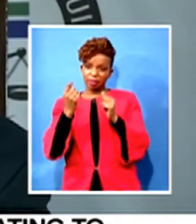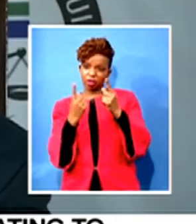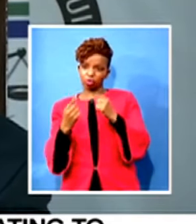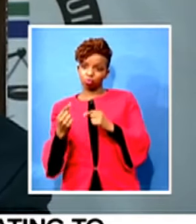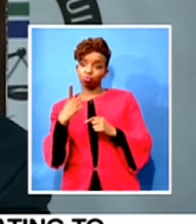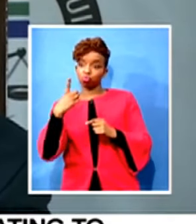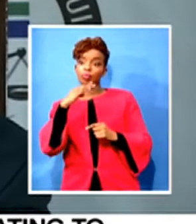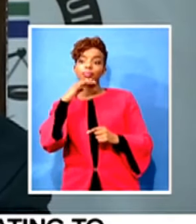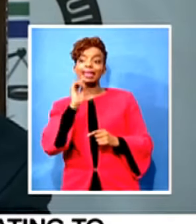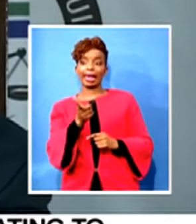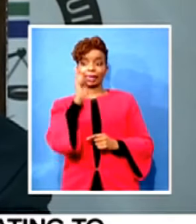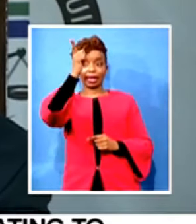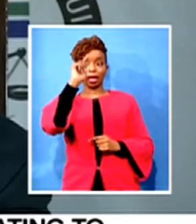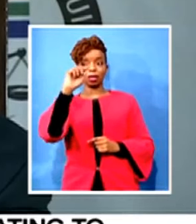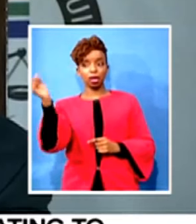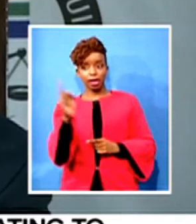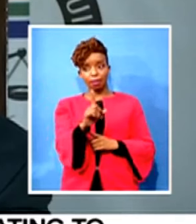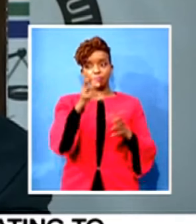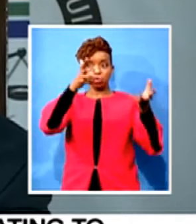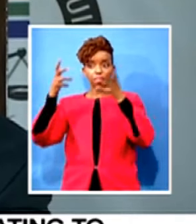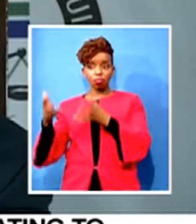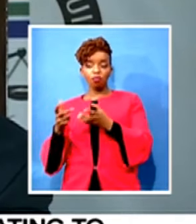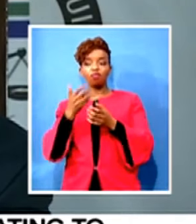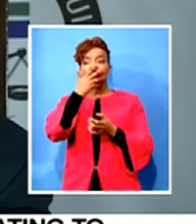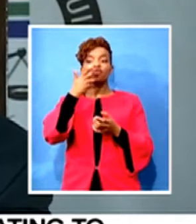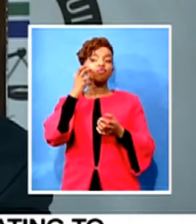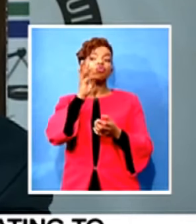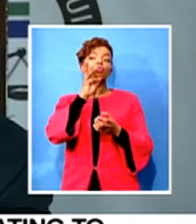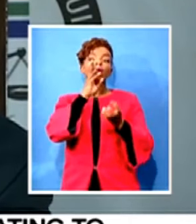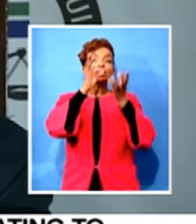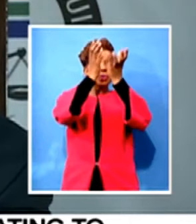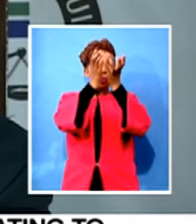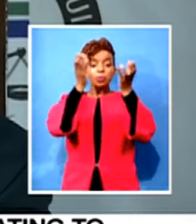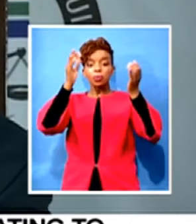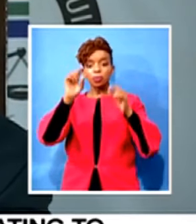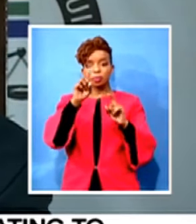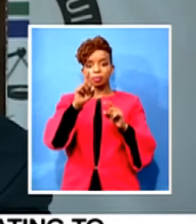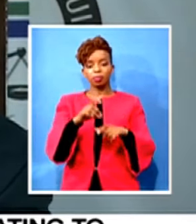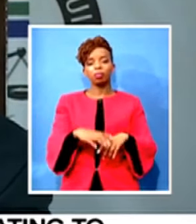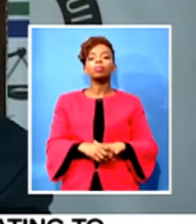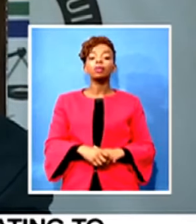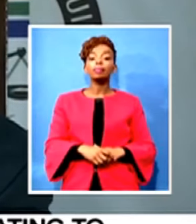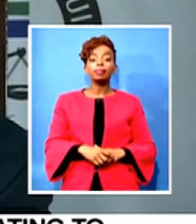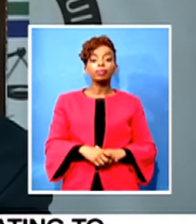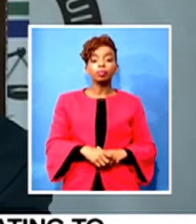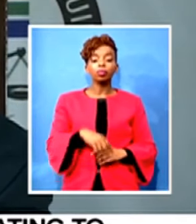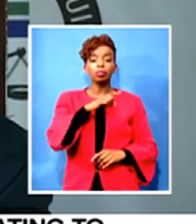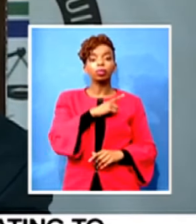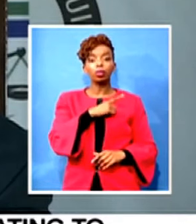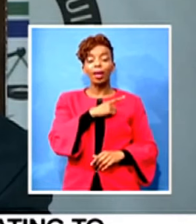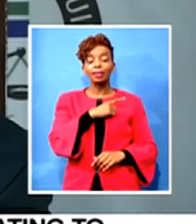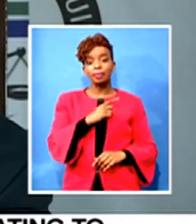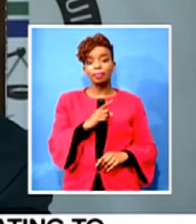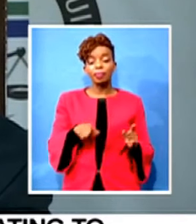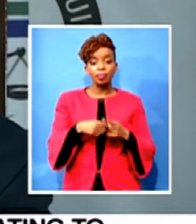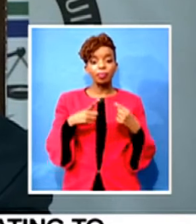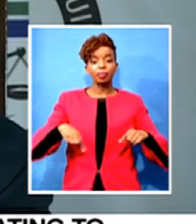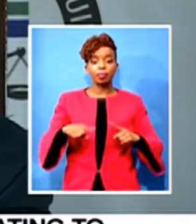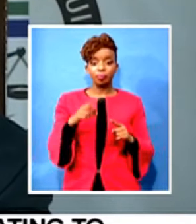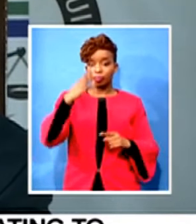we made that allowance, that record if there's a geyser. Yeah. Because we know later on, when should